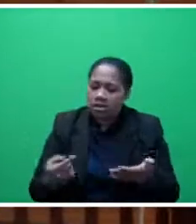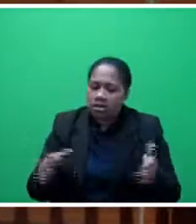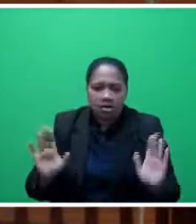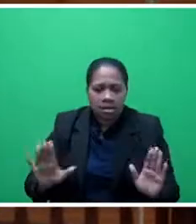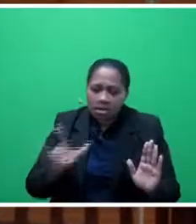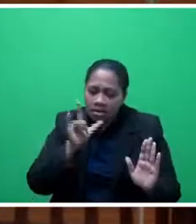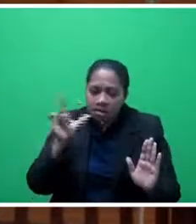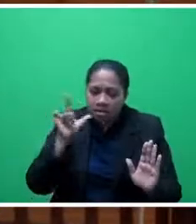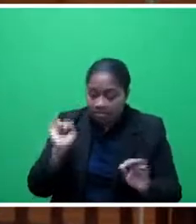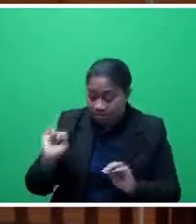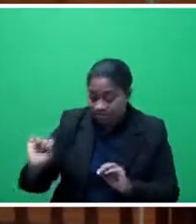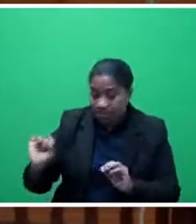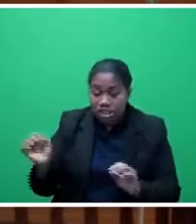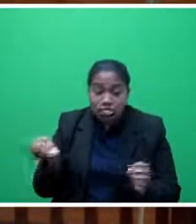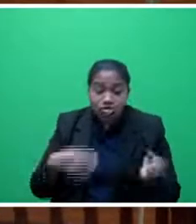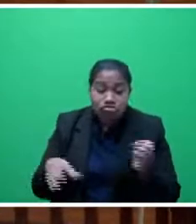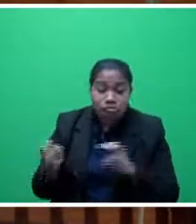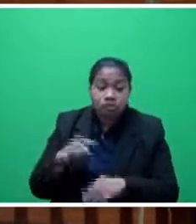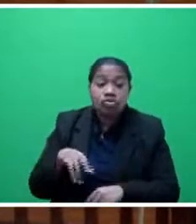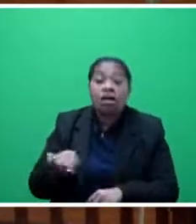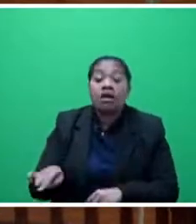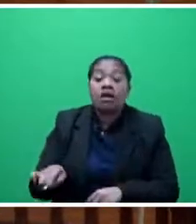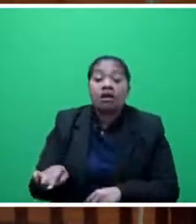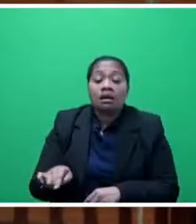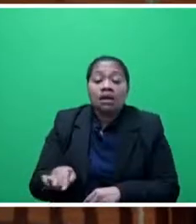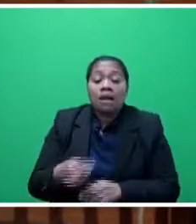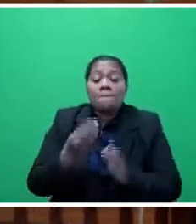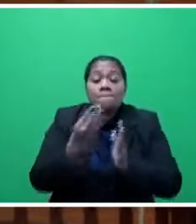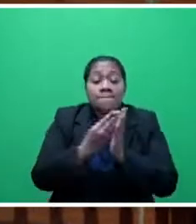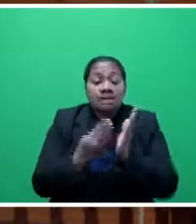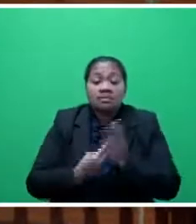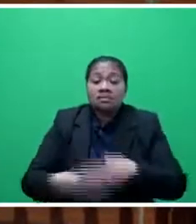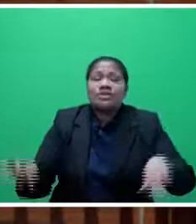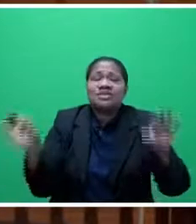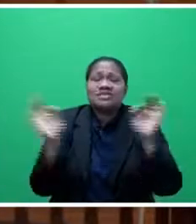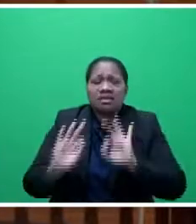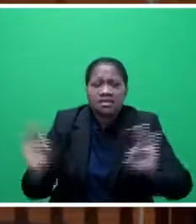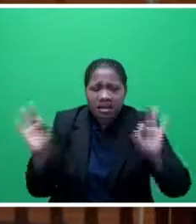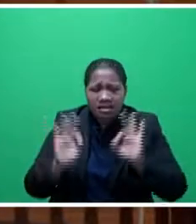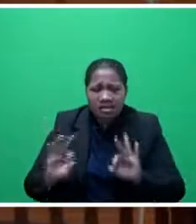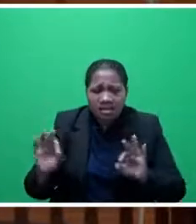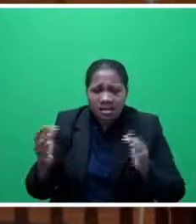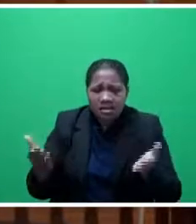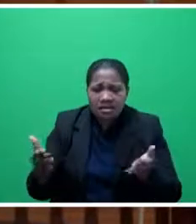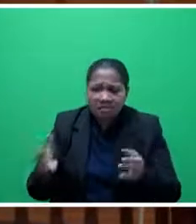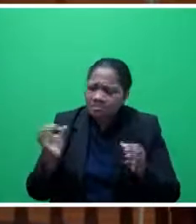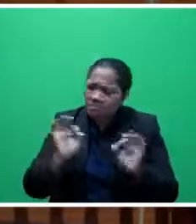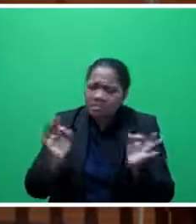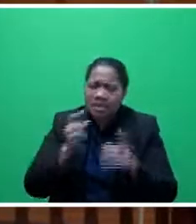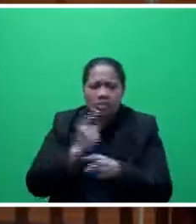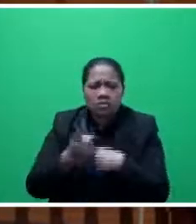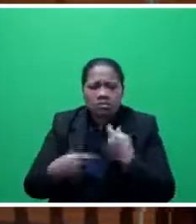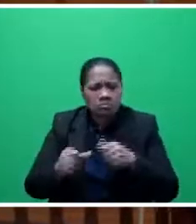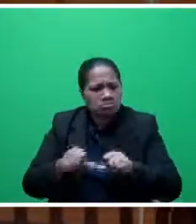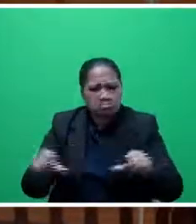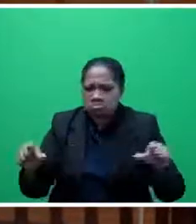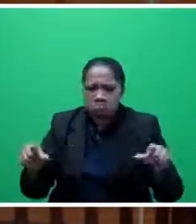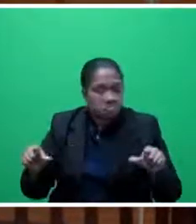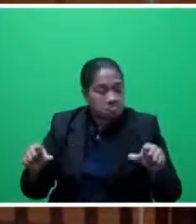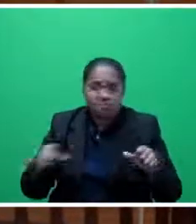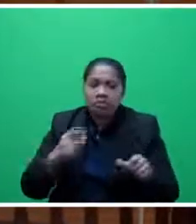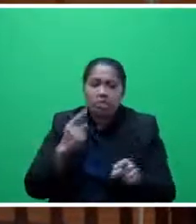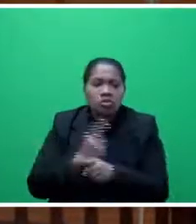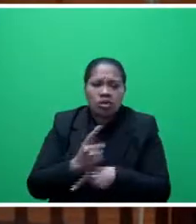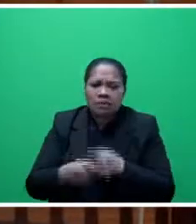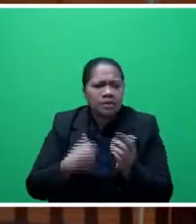His contribution to the budget was nothing. He did not talk about agriculture. He did not talk